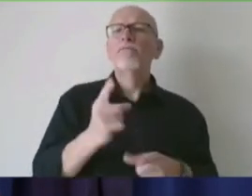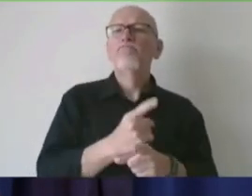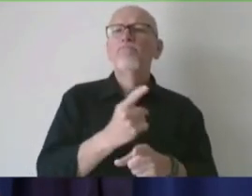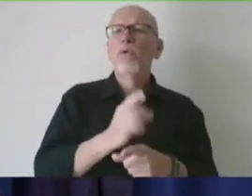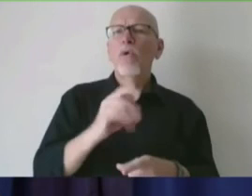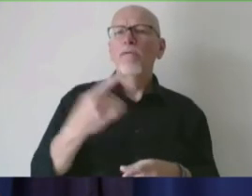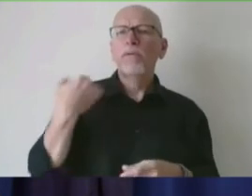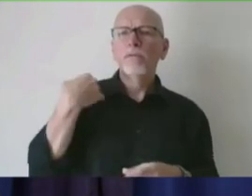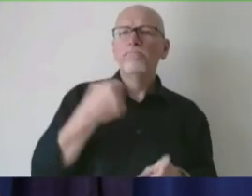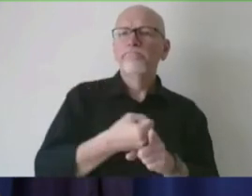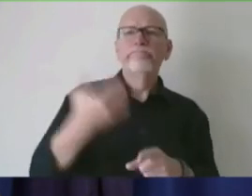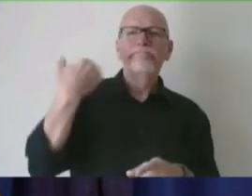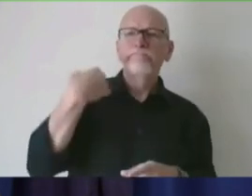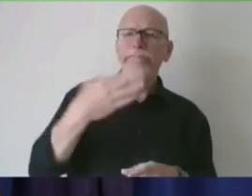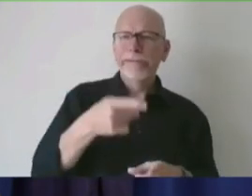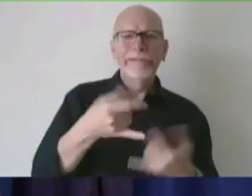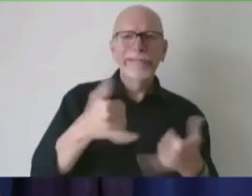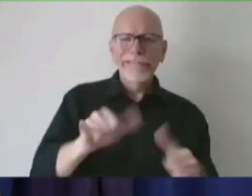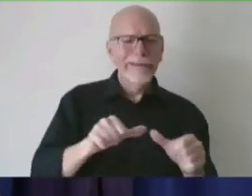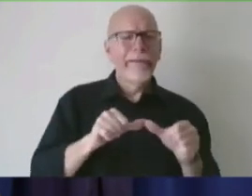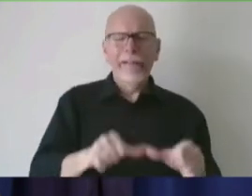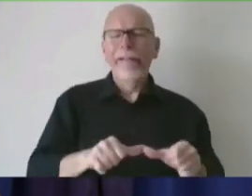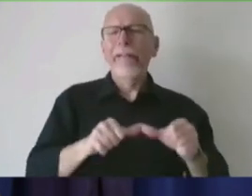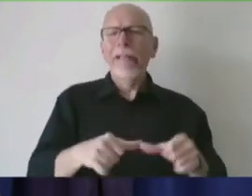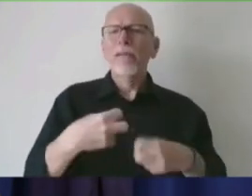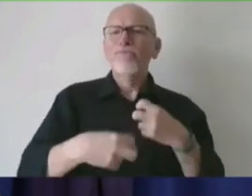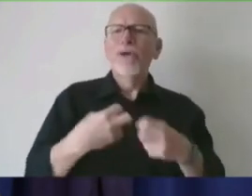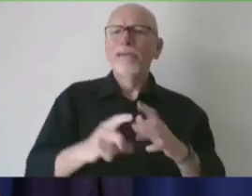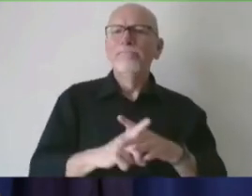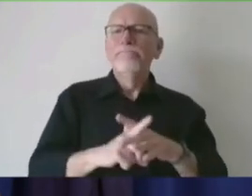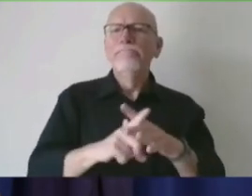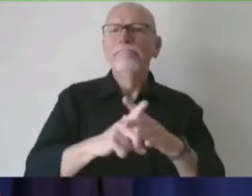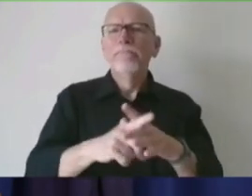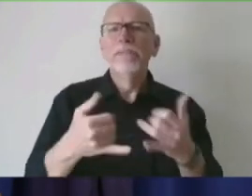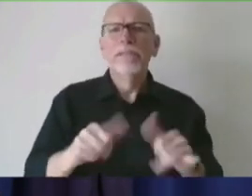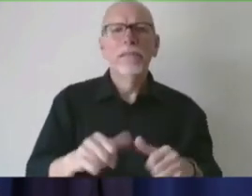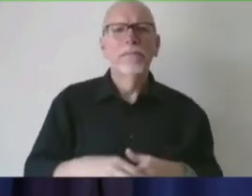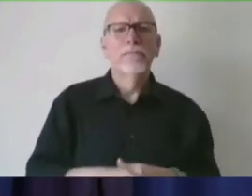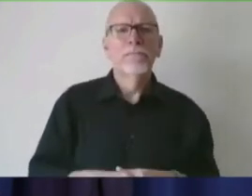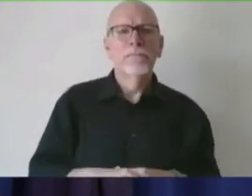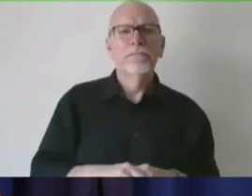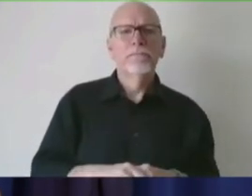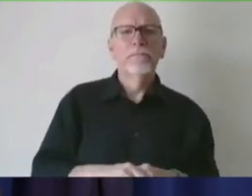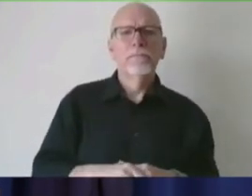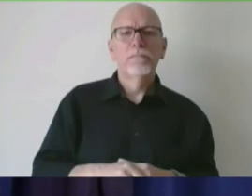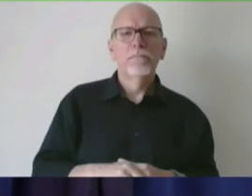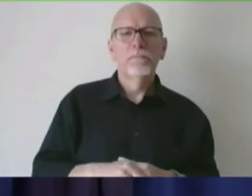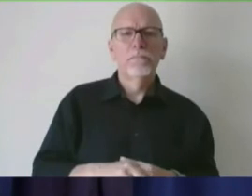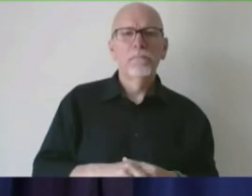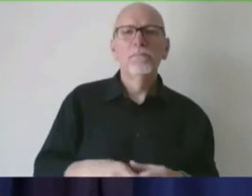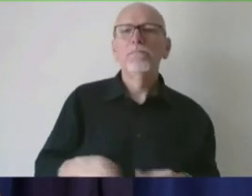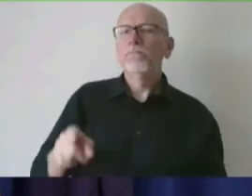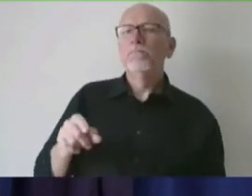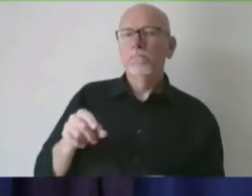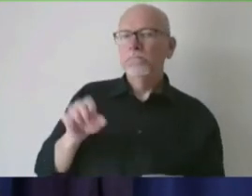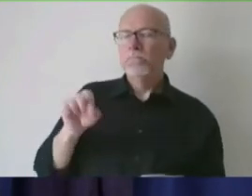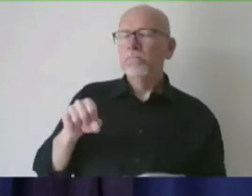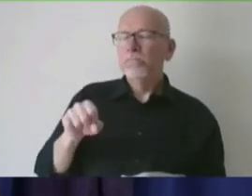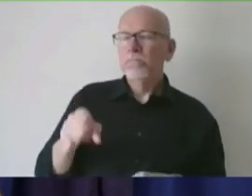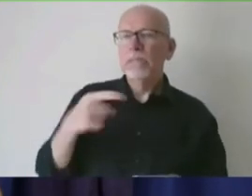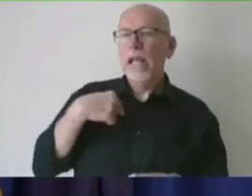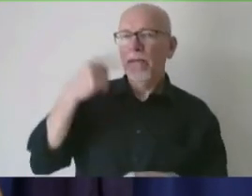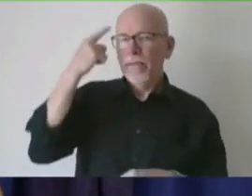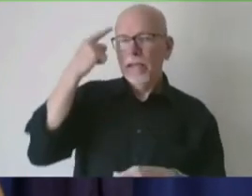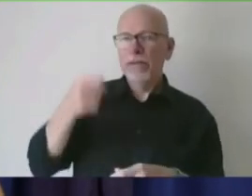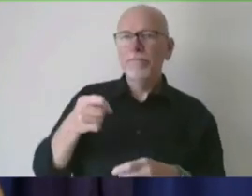having, residual problems. You want to answer that? Yeah, sure. So I think it's too early to